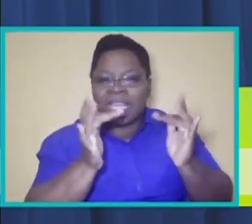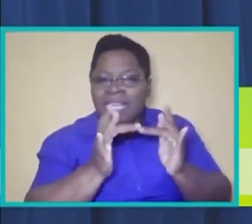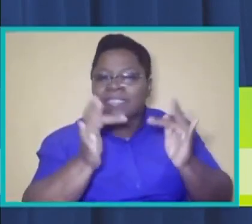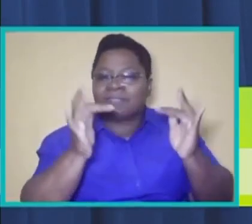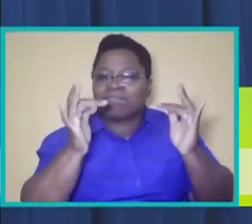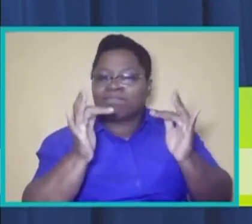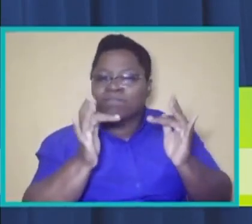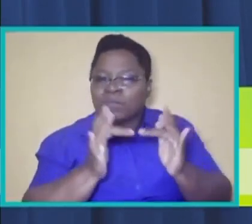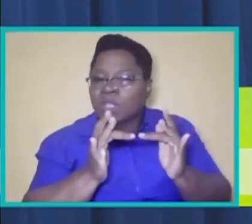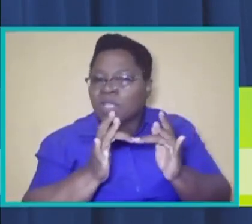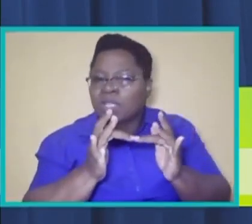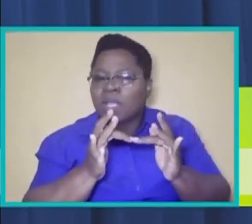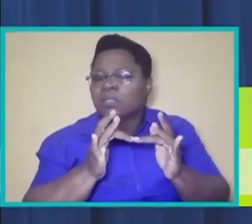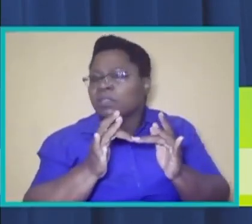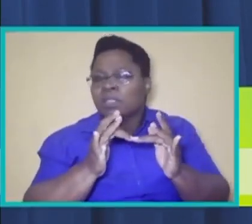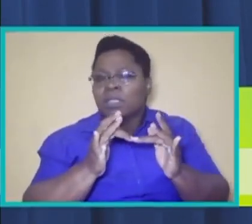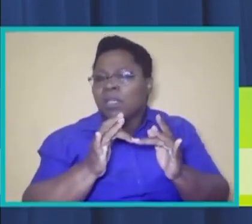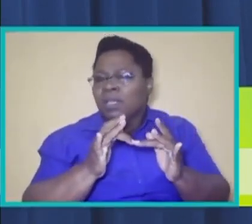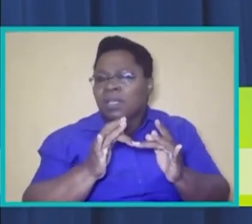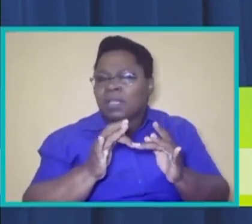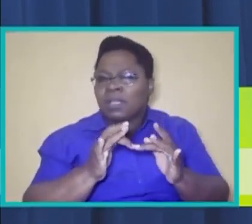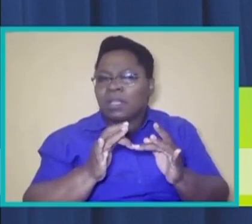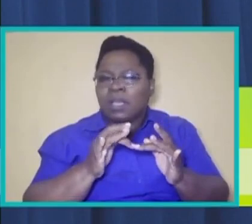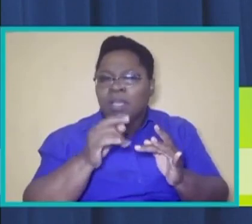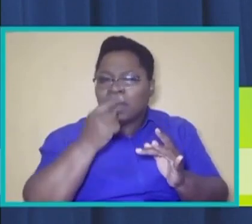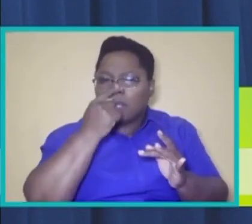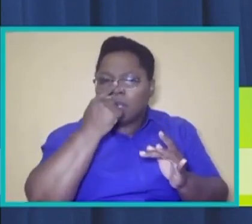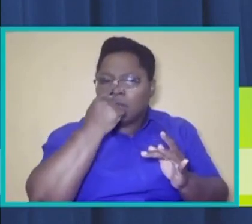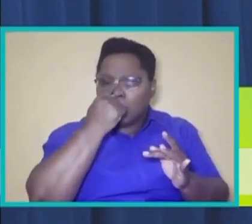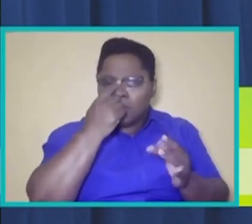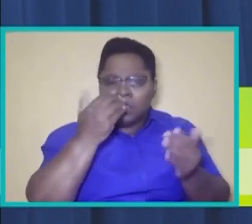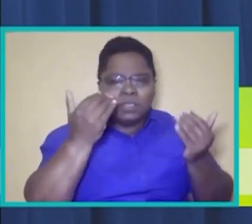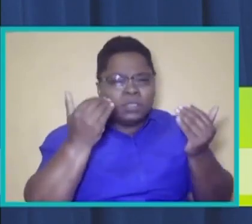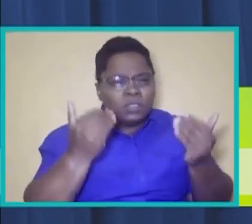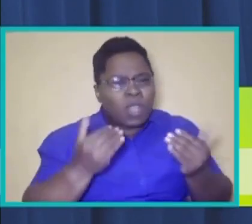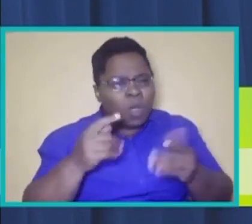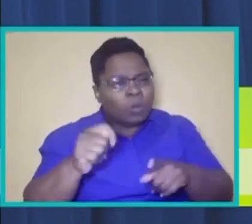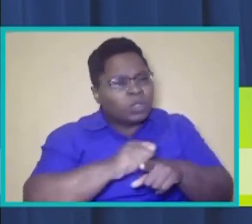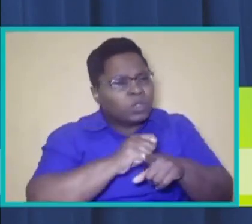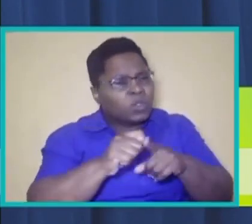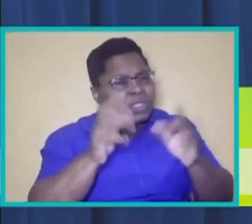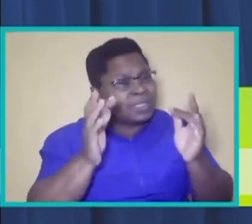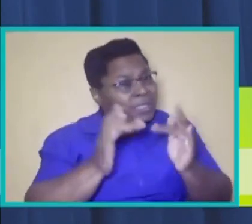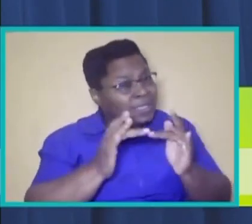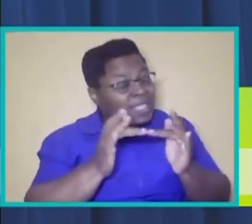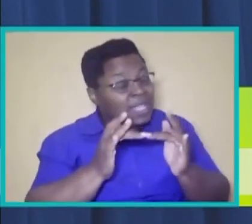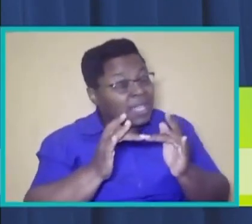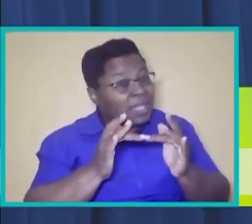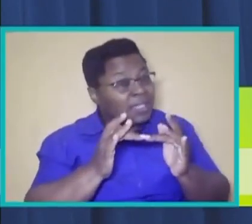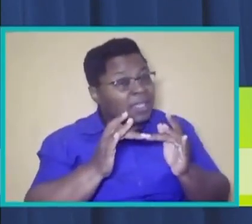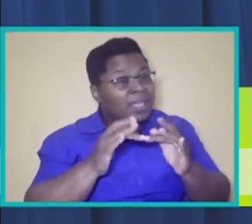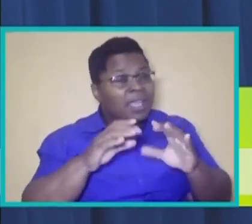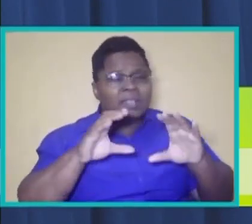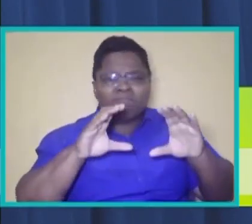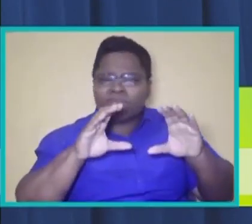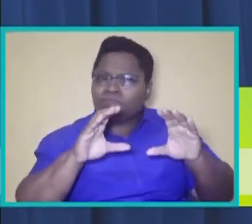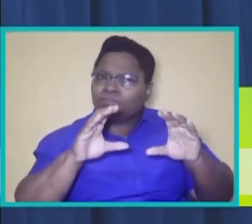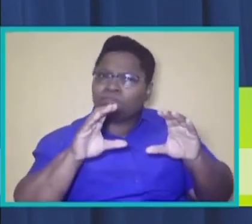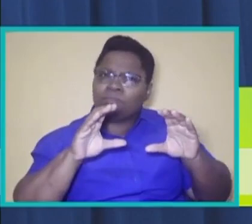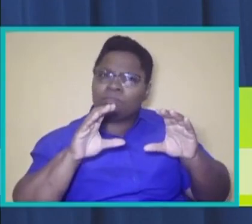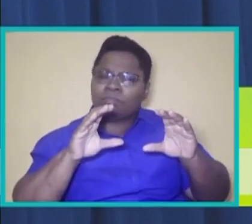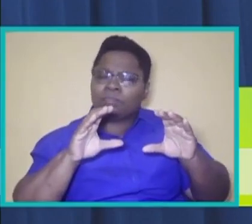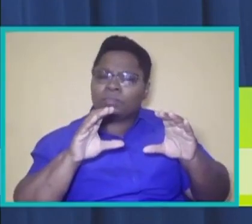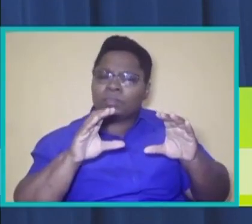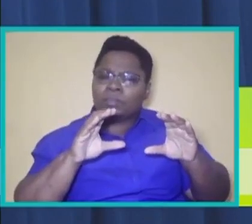I guess, ability to engage with best practice from around the world. So in other words,